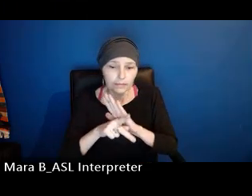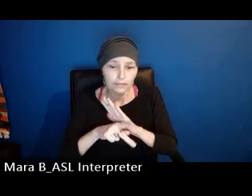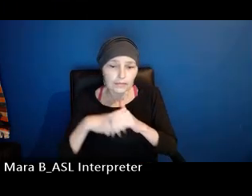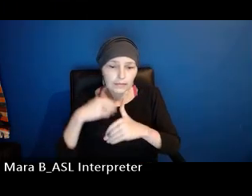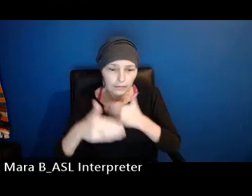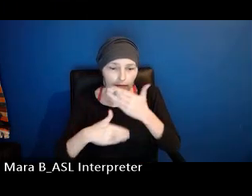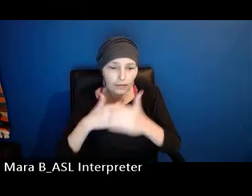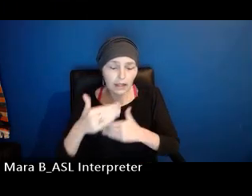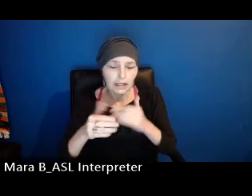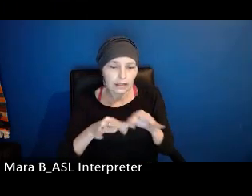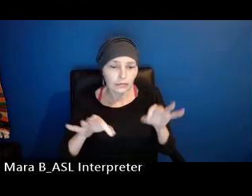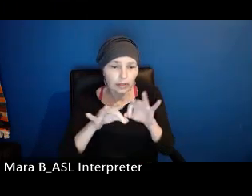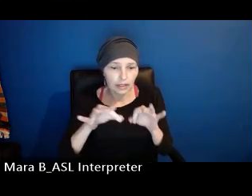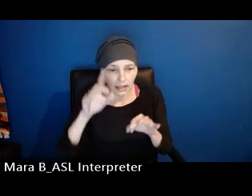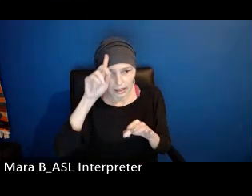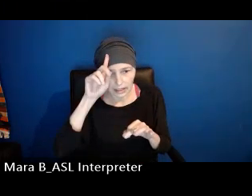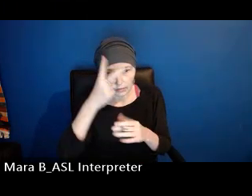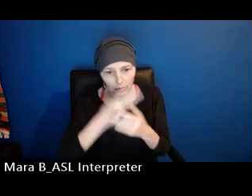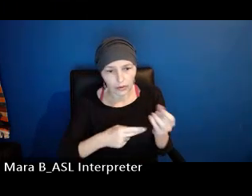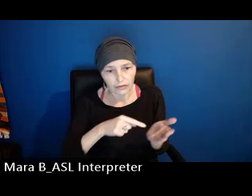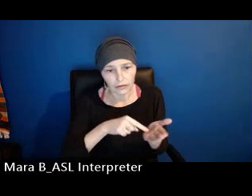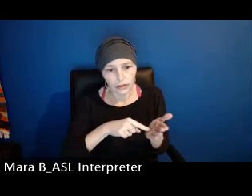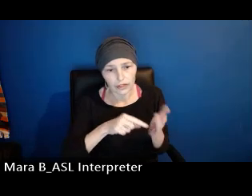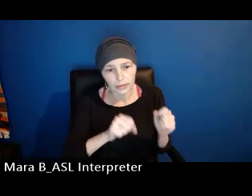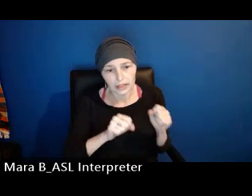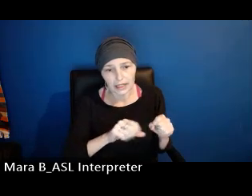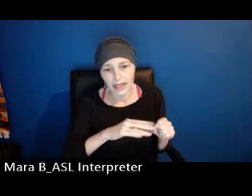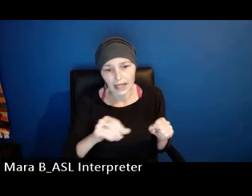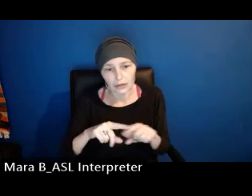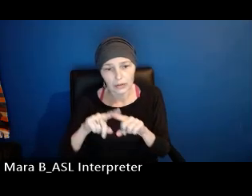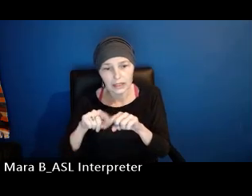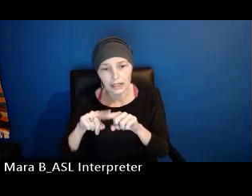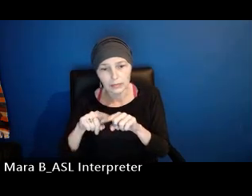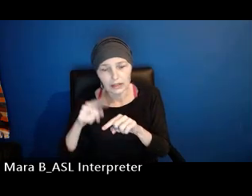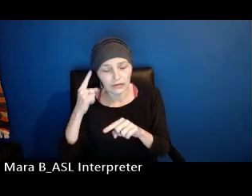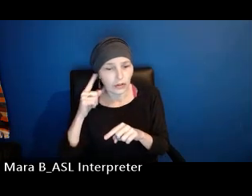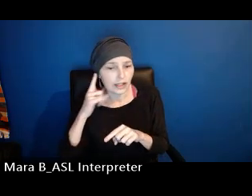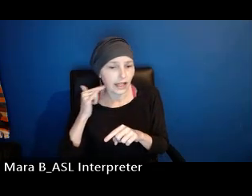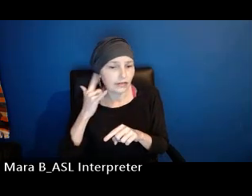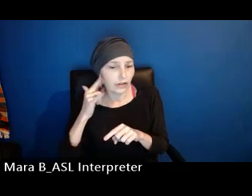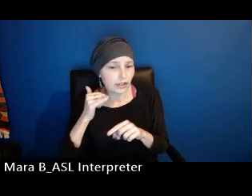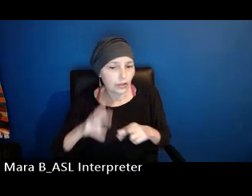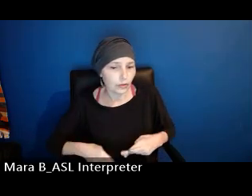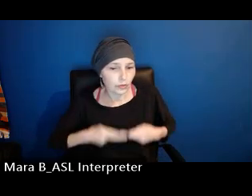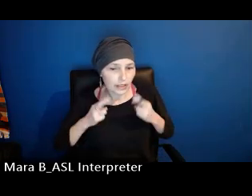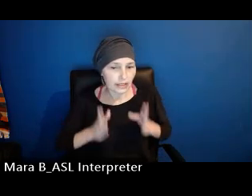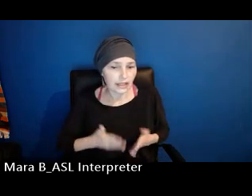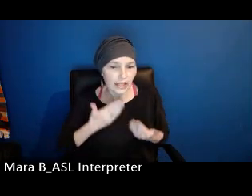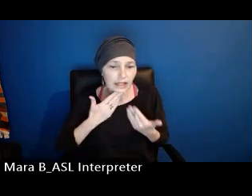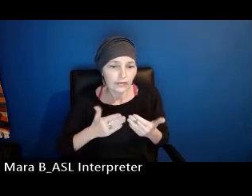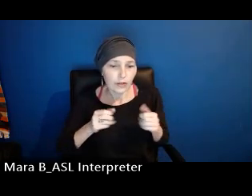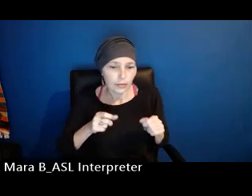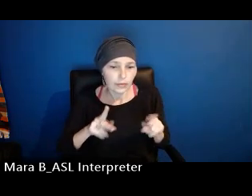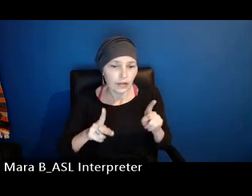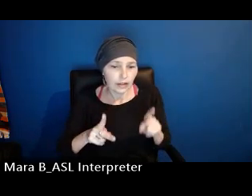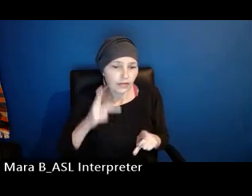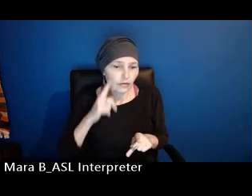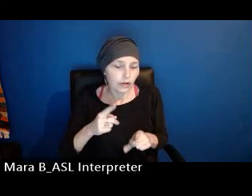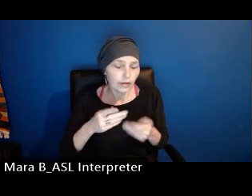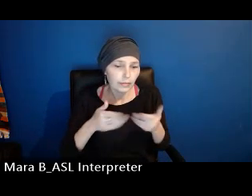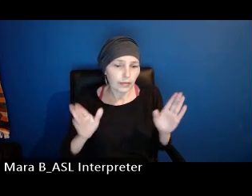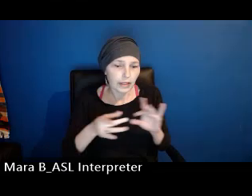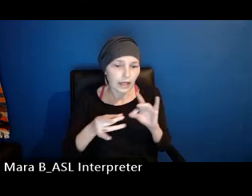important to consider both affordability and reliability for California residents. Thank you for the opportunity to provide public comment